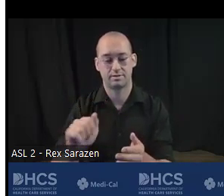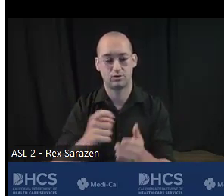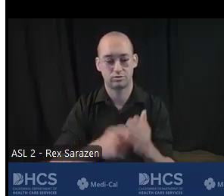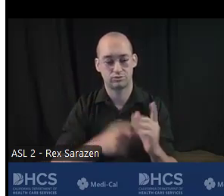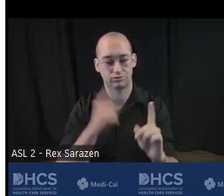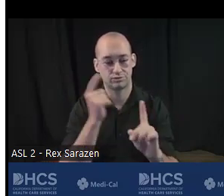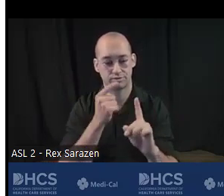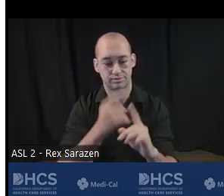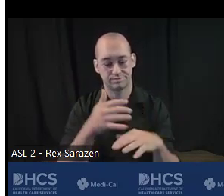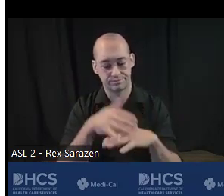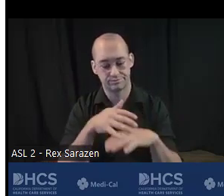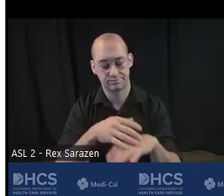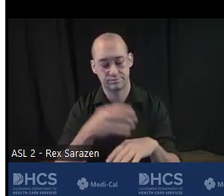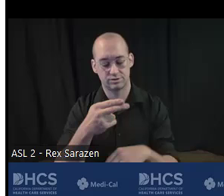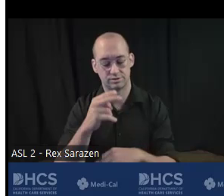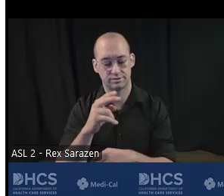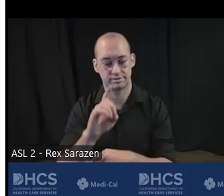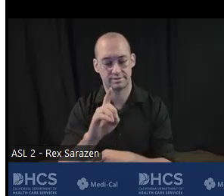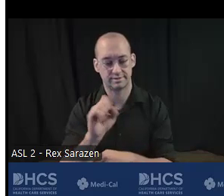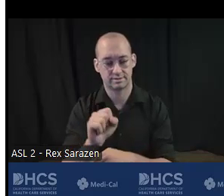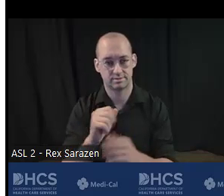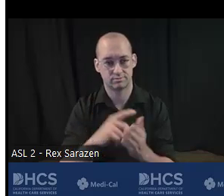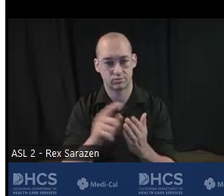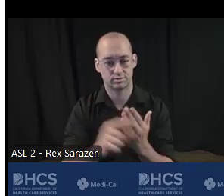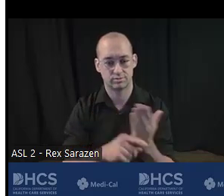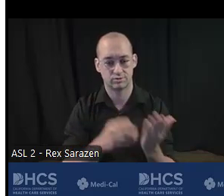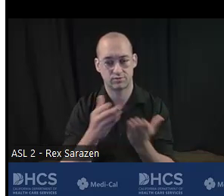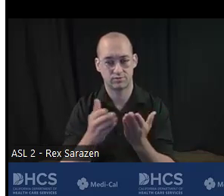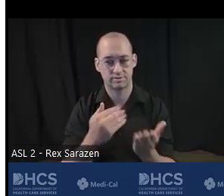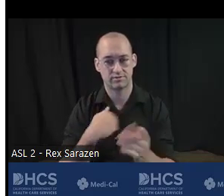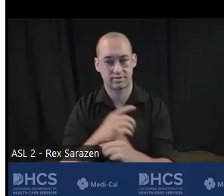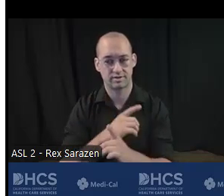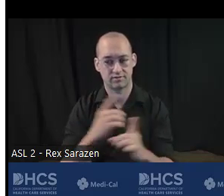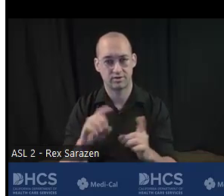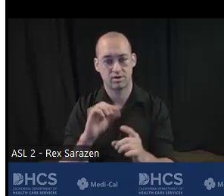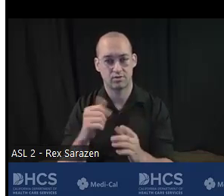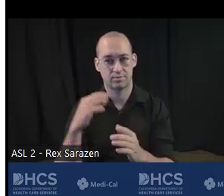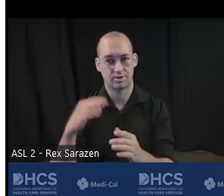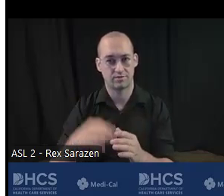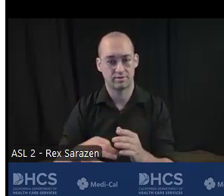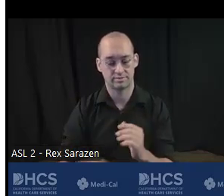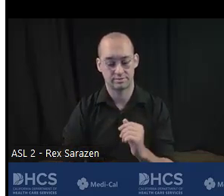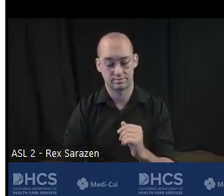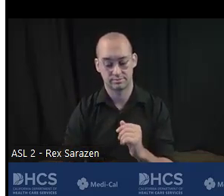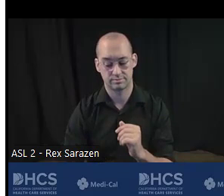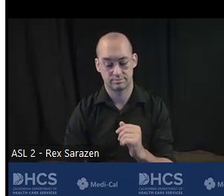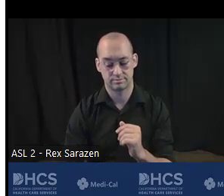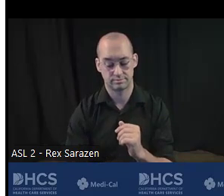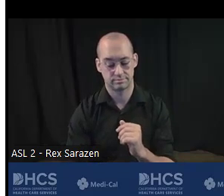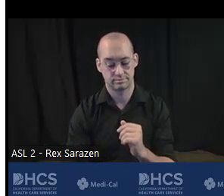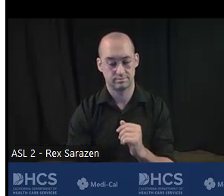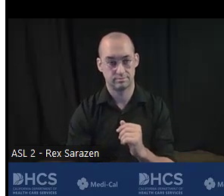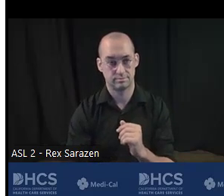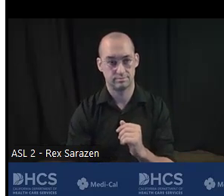want to point out that HCBS waiver programs have services that are different from other benefits covered by managed care plans. And managed care plans will need to